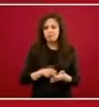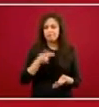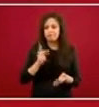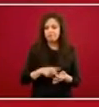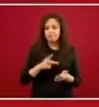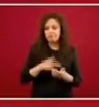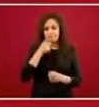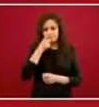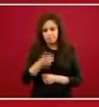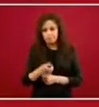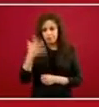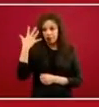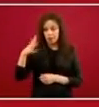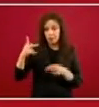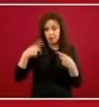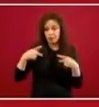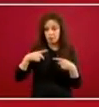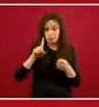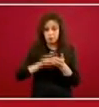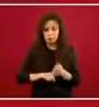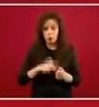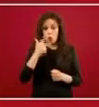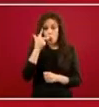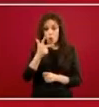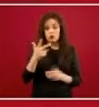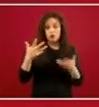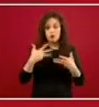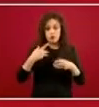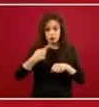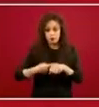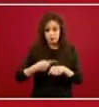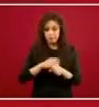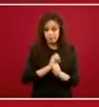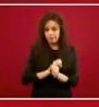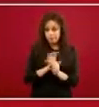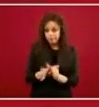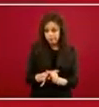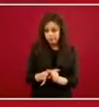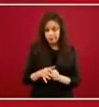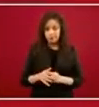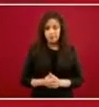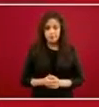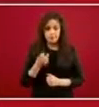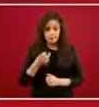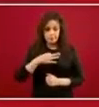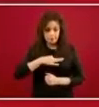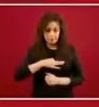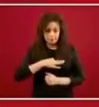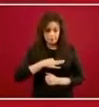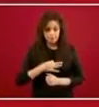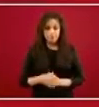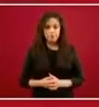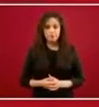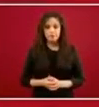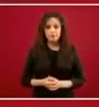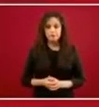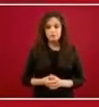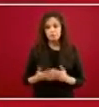even though we have insisted on the fact that 8 out of 10 people who test